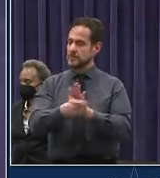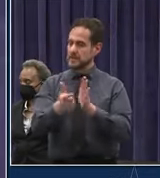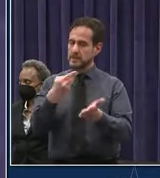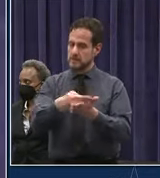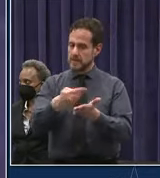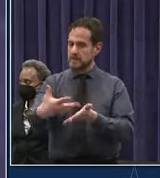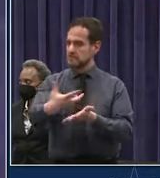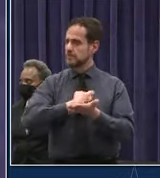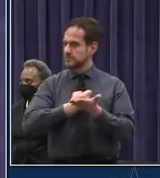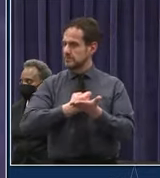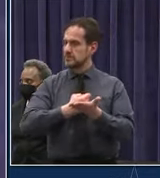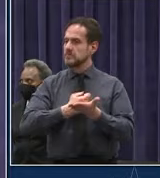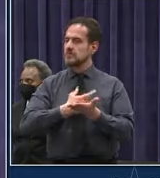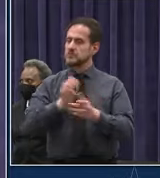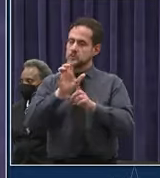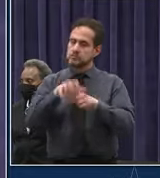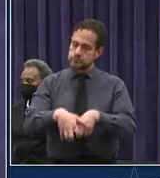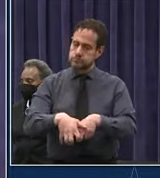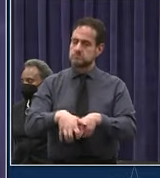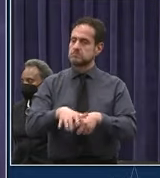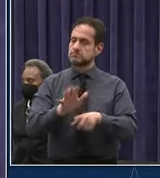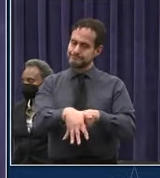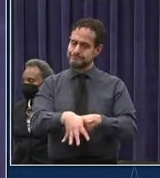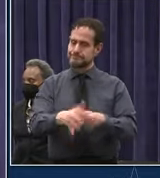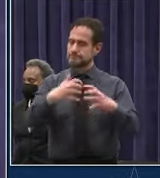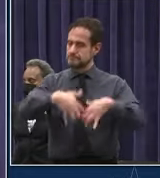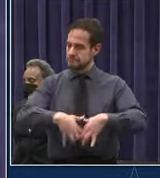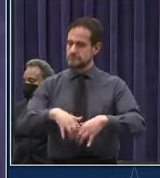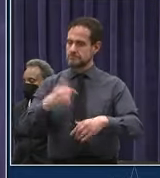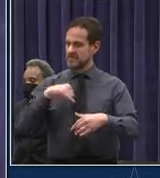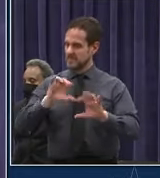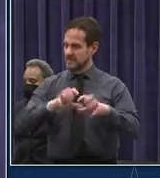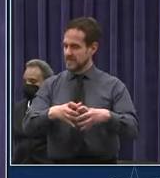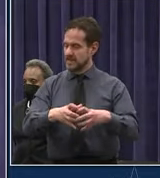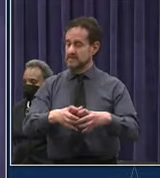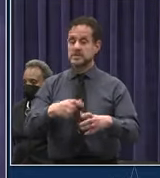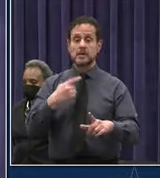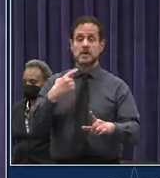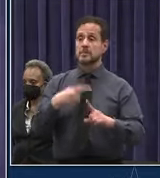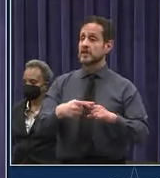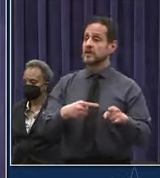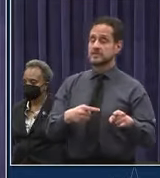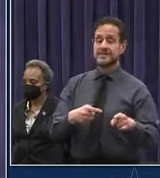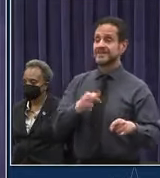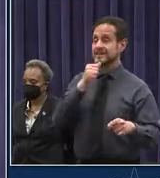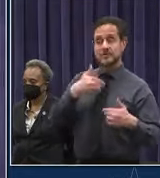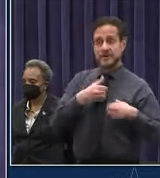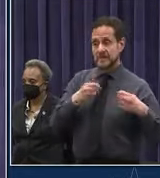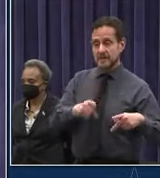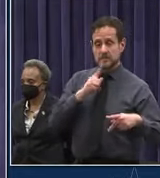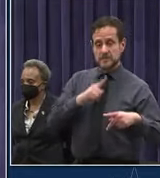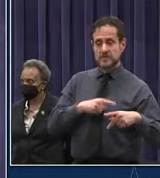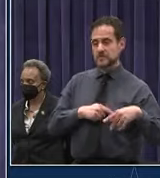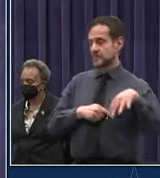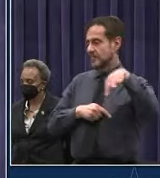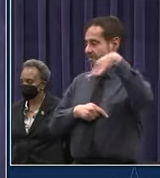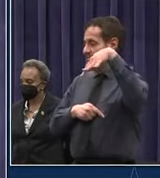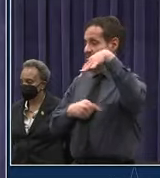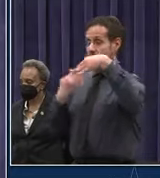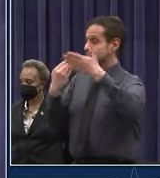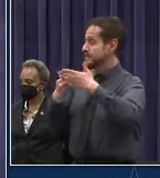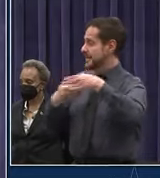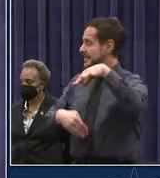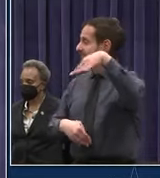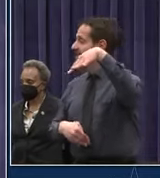And the violence he took with him to the federal pen, to his death. upon release.